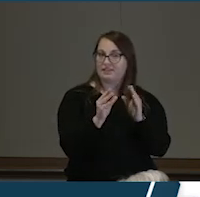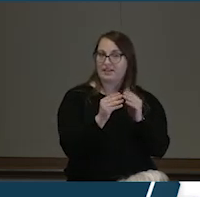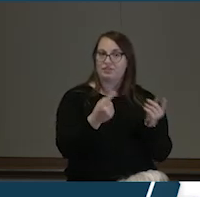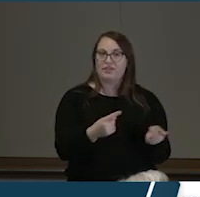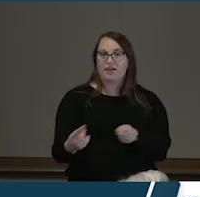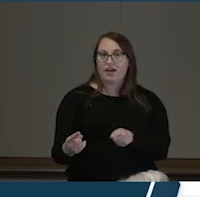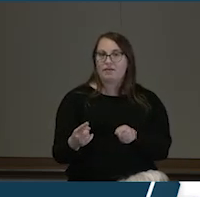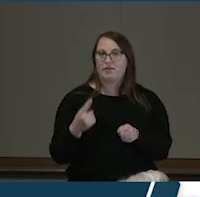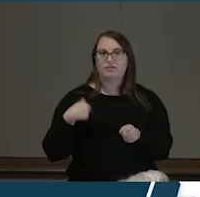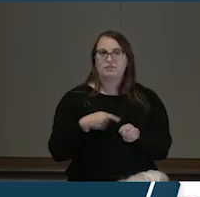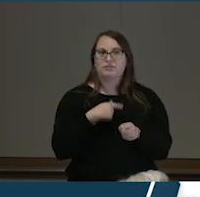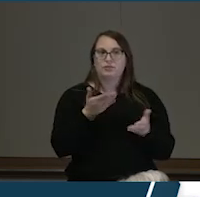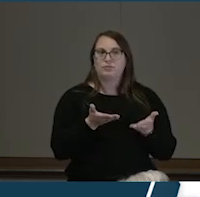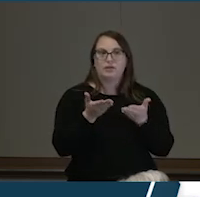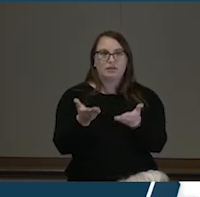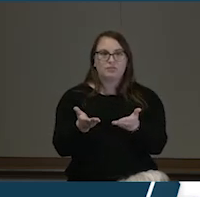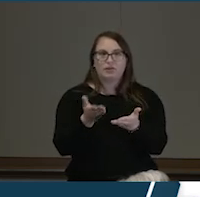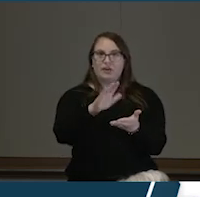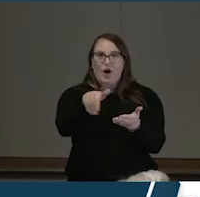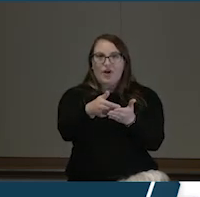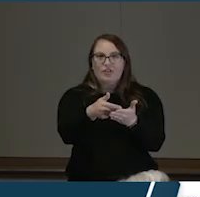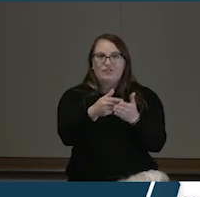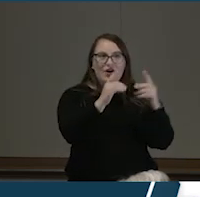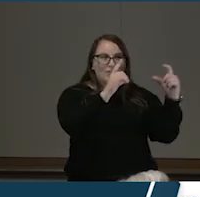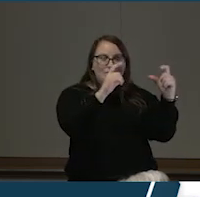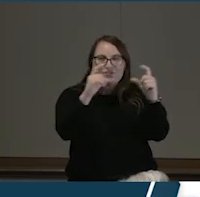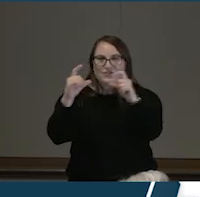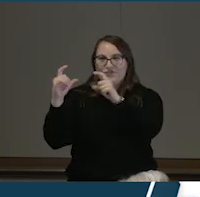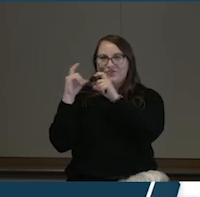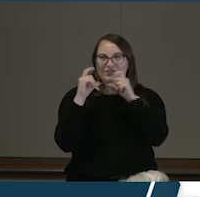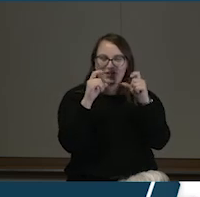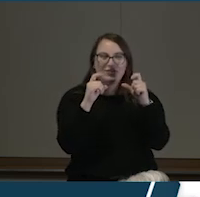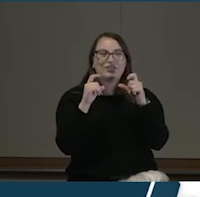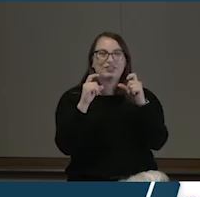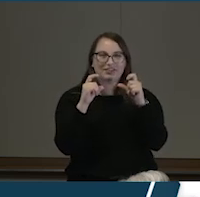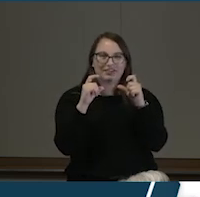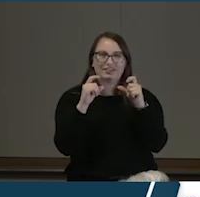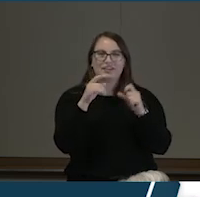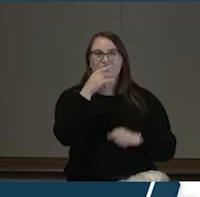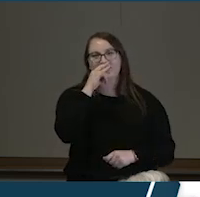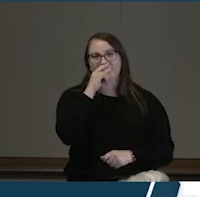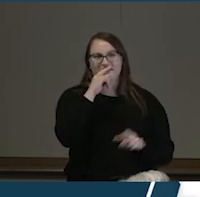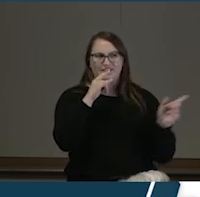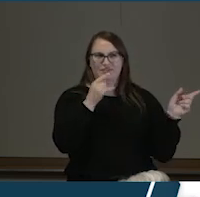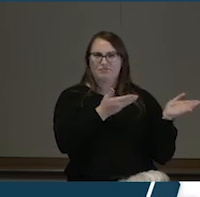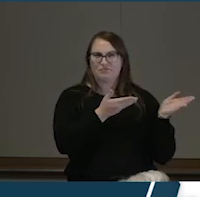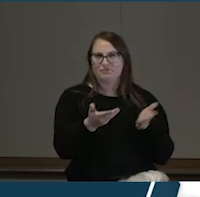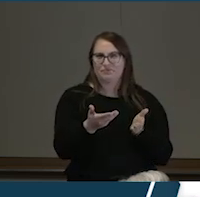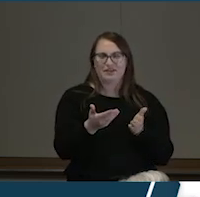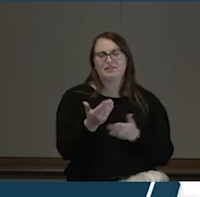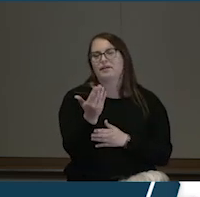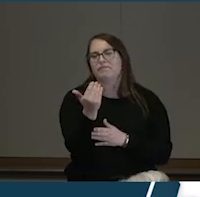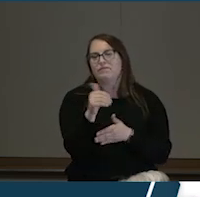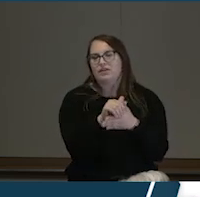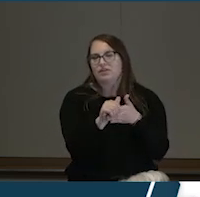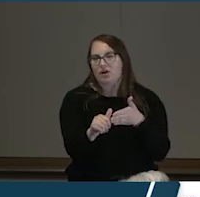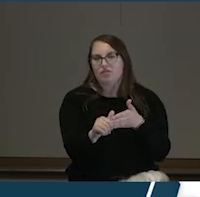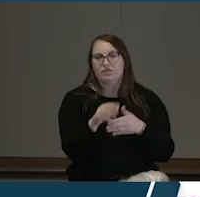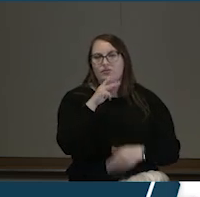bring photos of our kids. And let me tell you, you get these $14 at Walmart, these pictures. Super